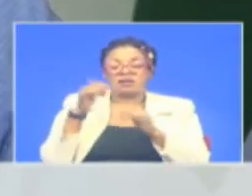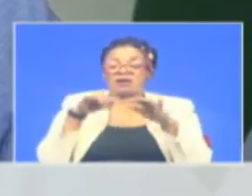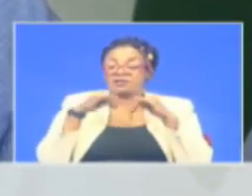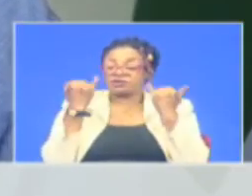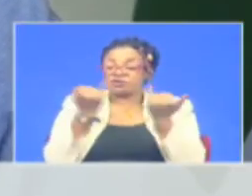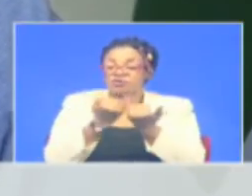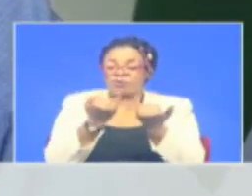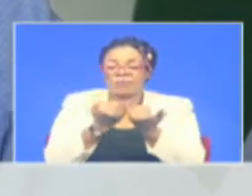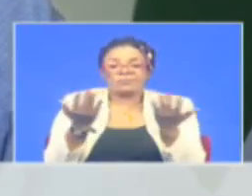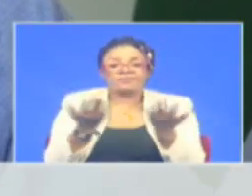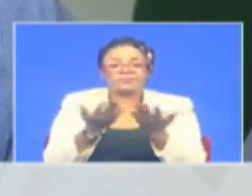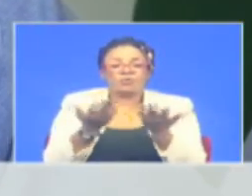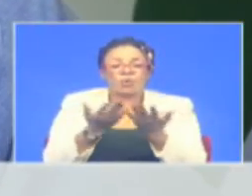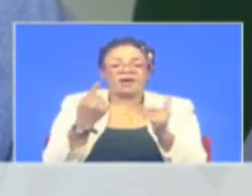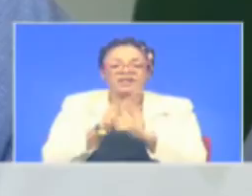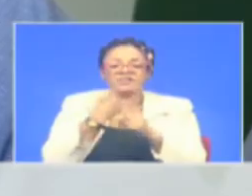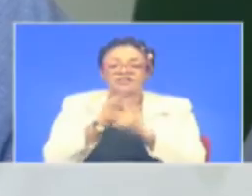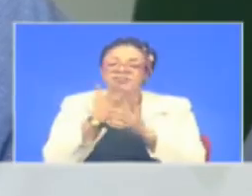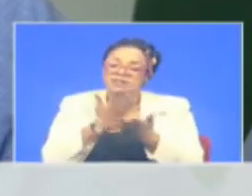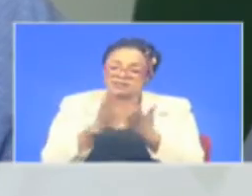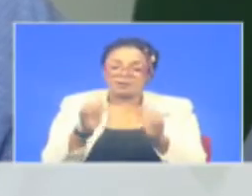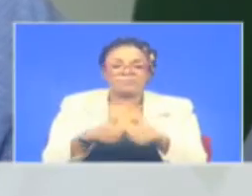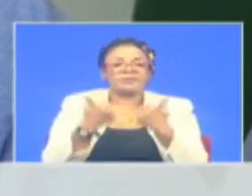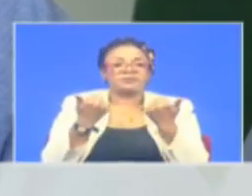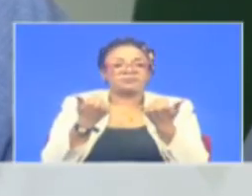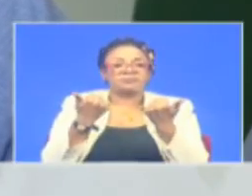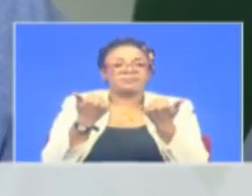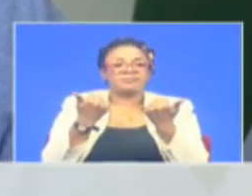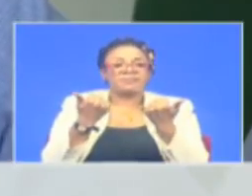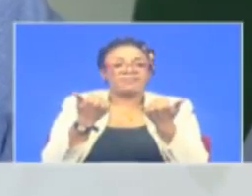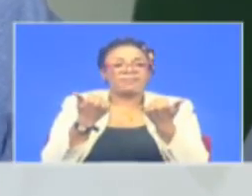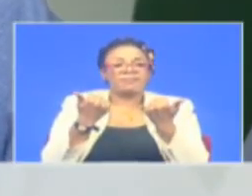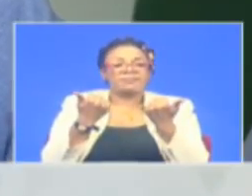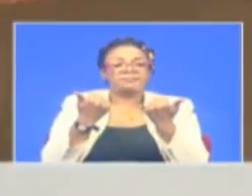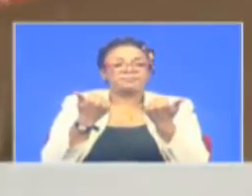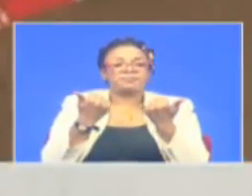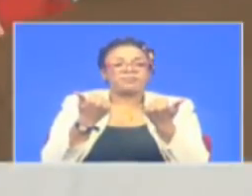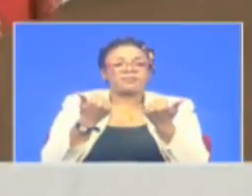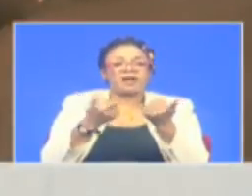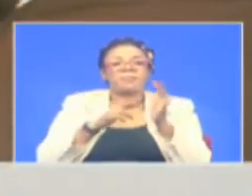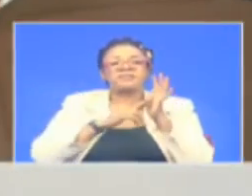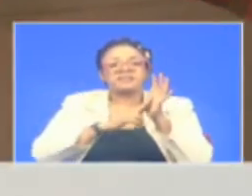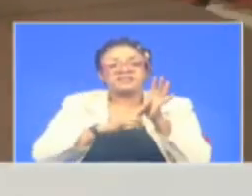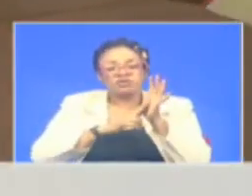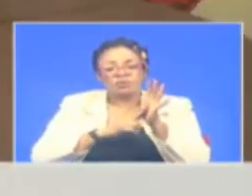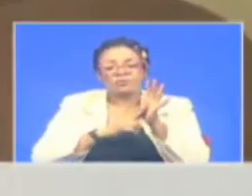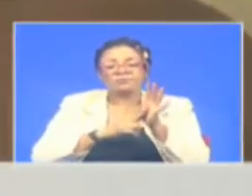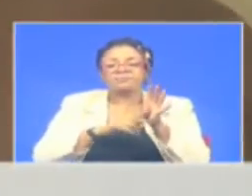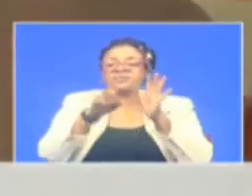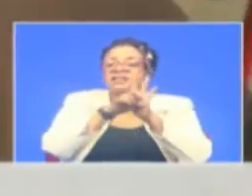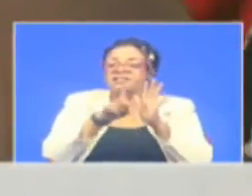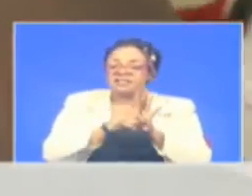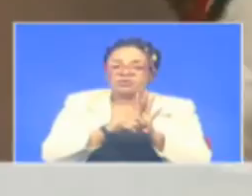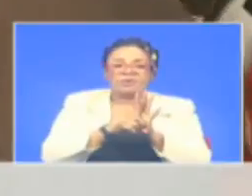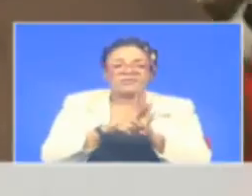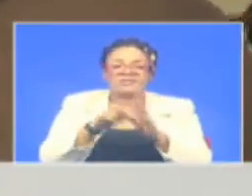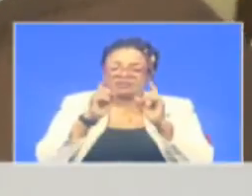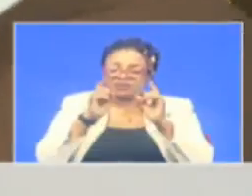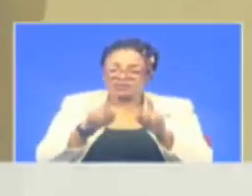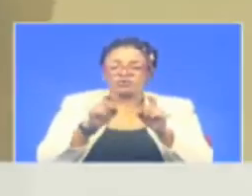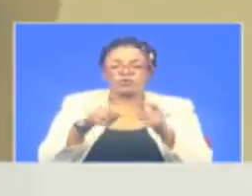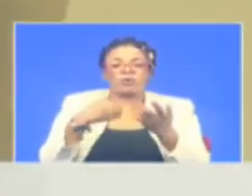where a number of things normally take place, representation, legislation, there is need to have